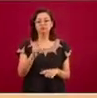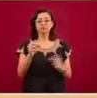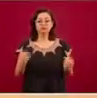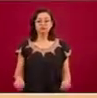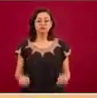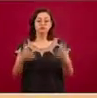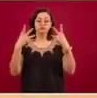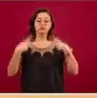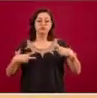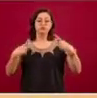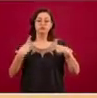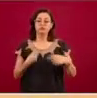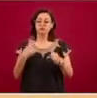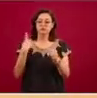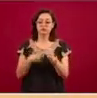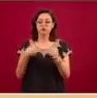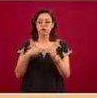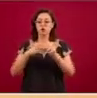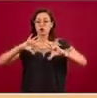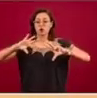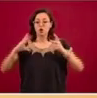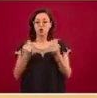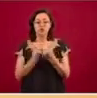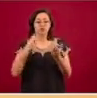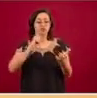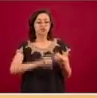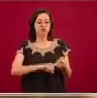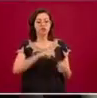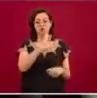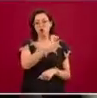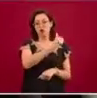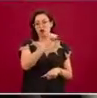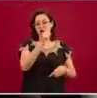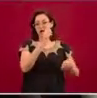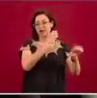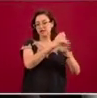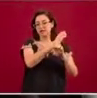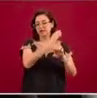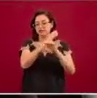representation. So this is the total number of cases per state.